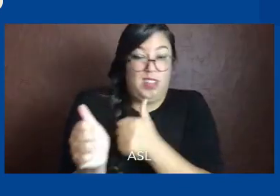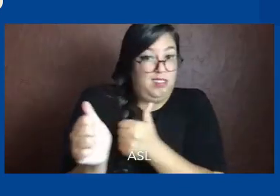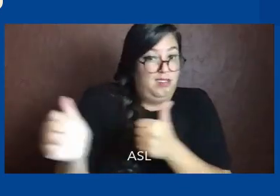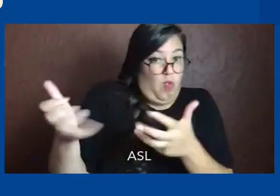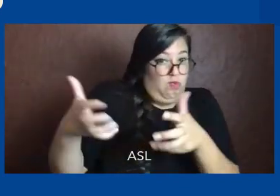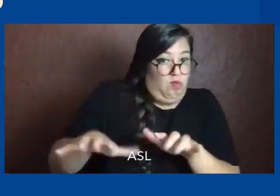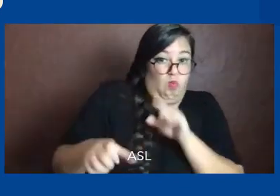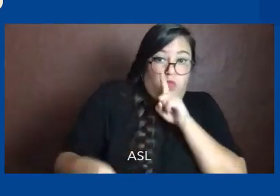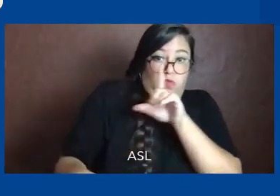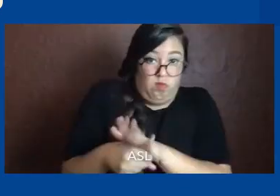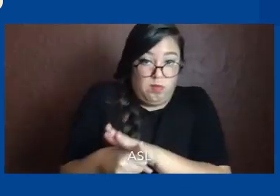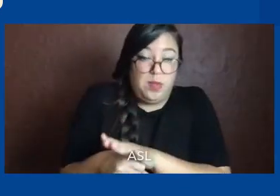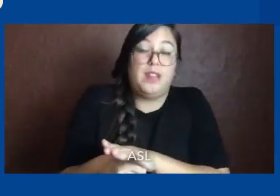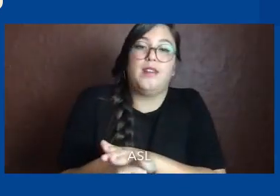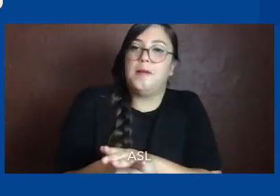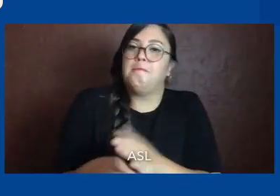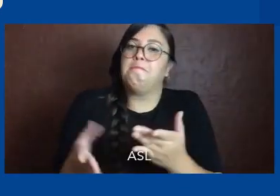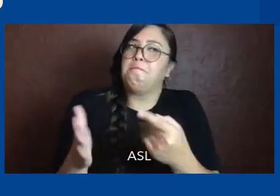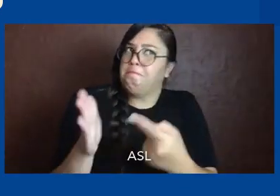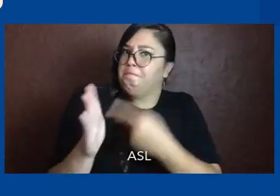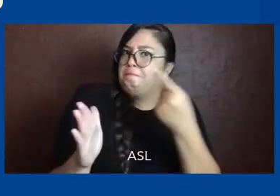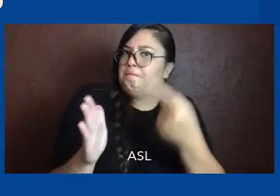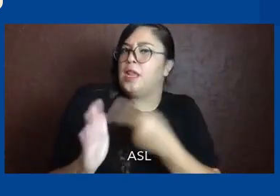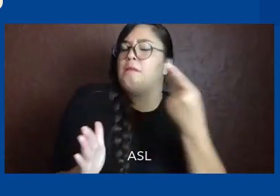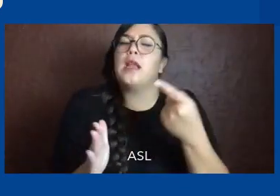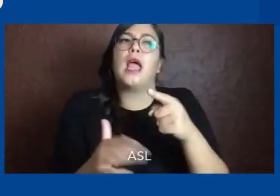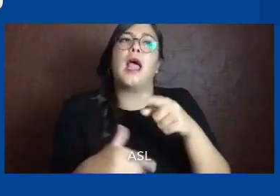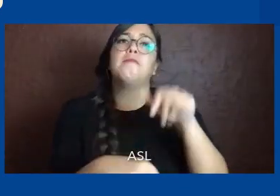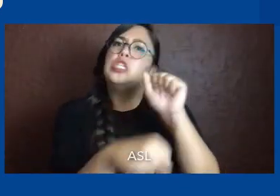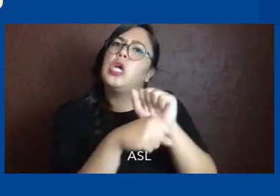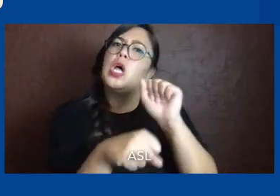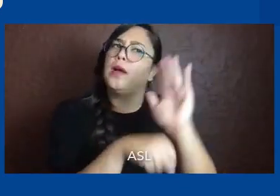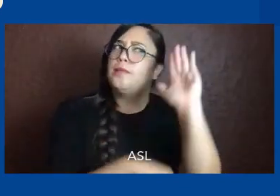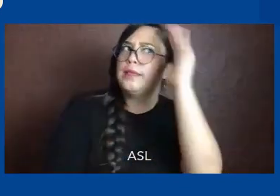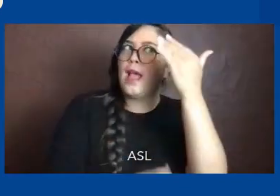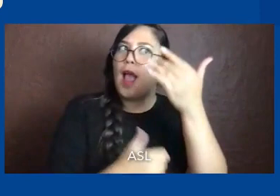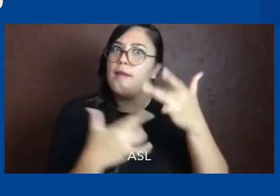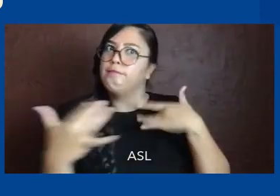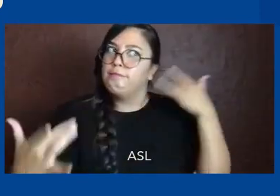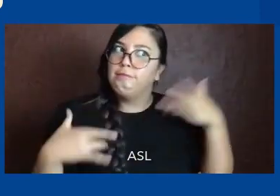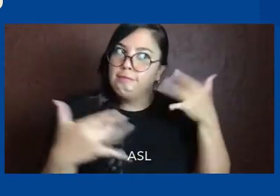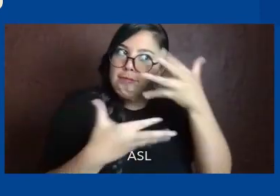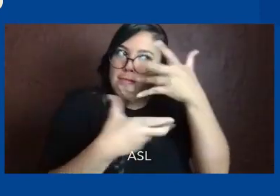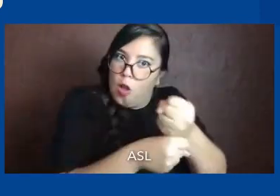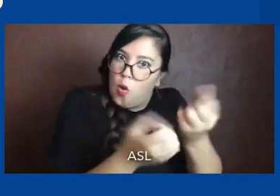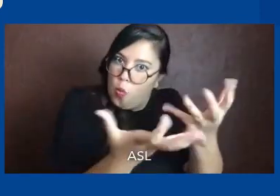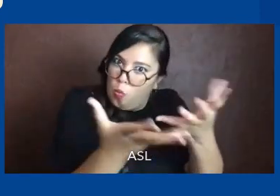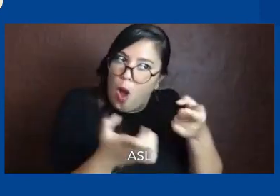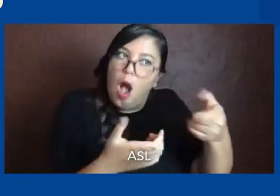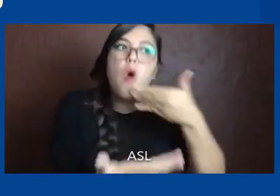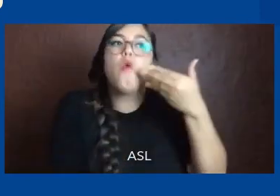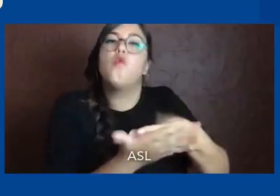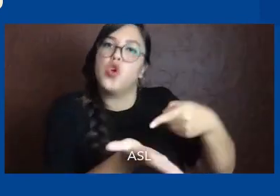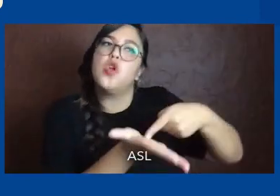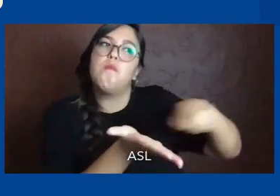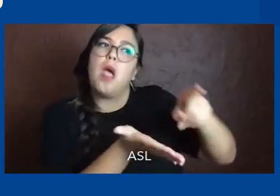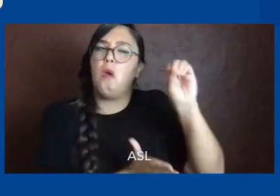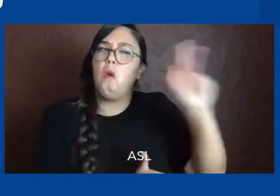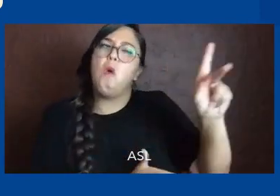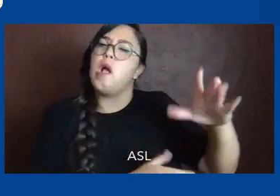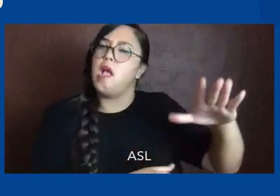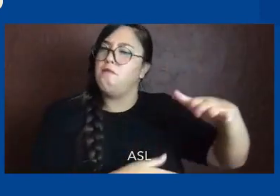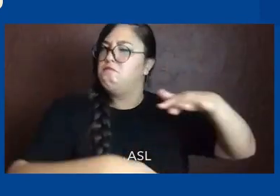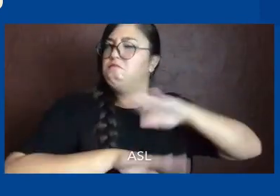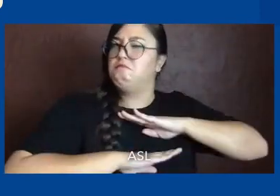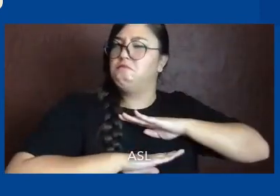just like a job checking off the rate box, or like just one of the major things will sometimes, or even the